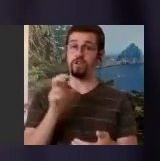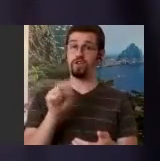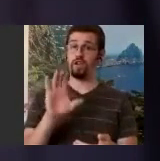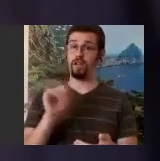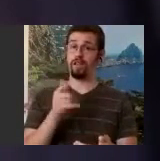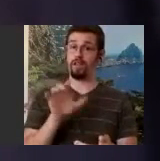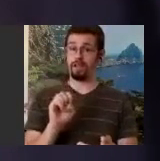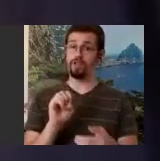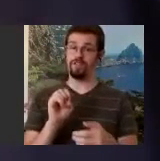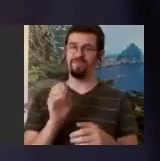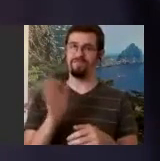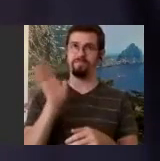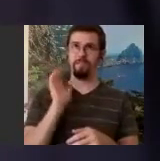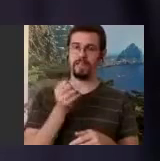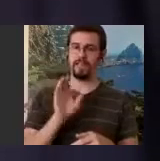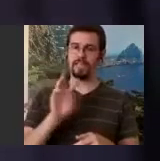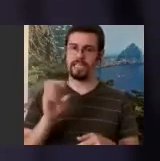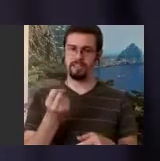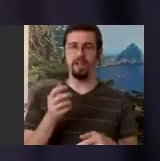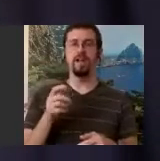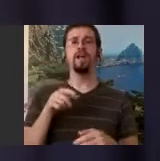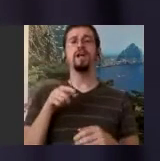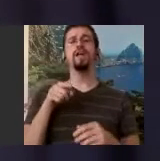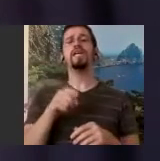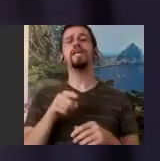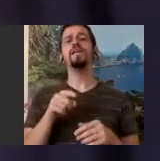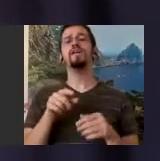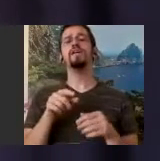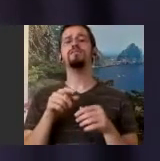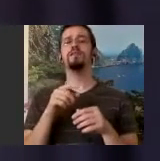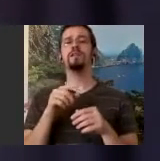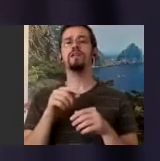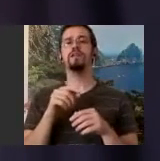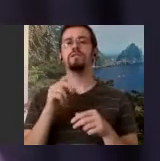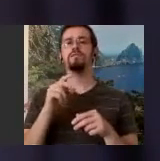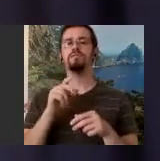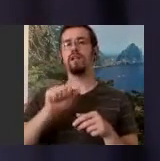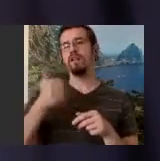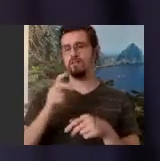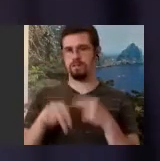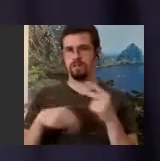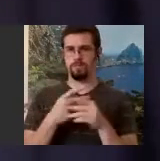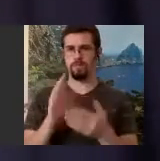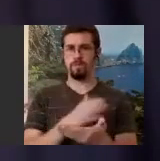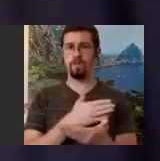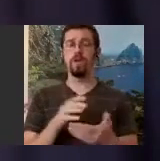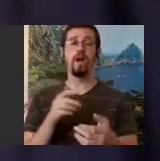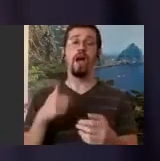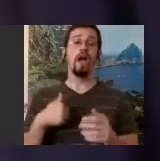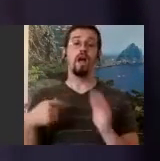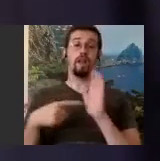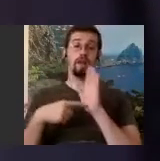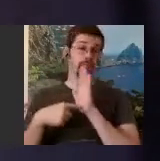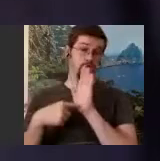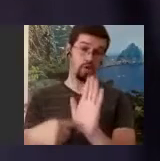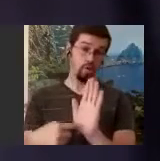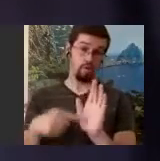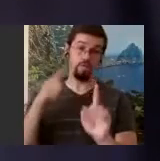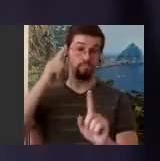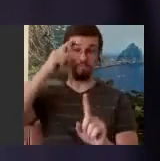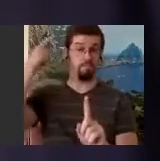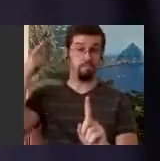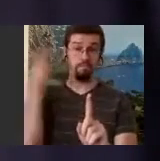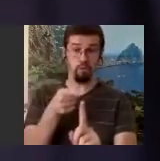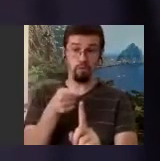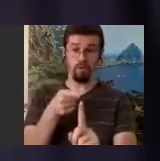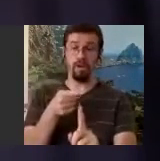1960, and it is called Cartridge Music. And I'm just showing this to show that